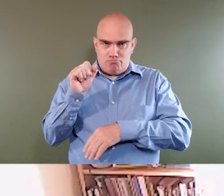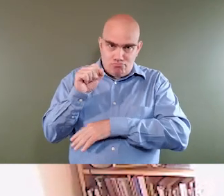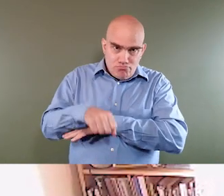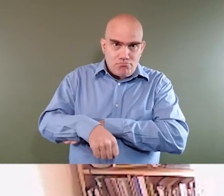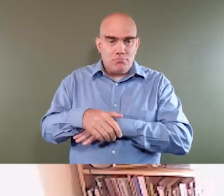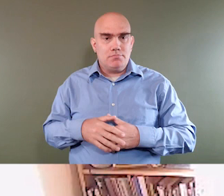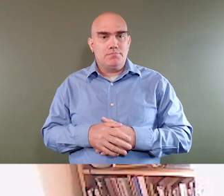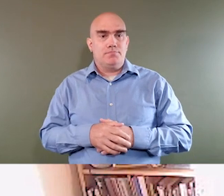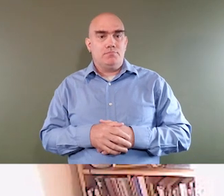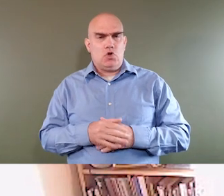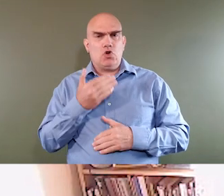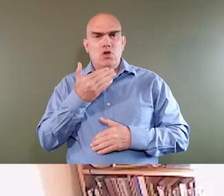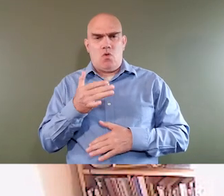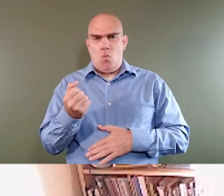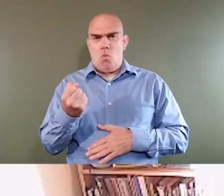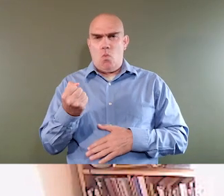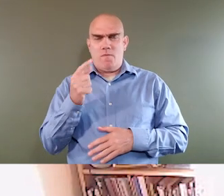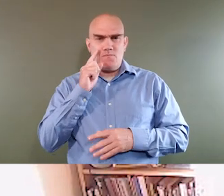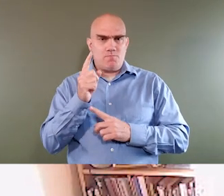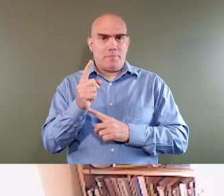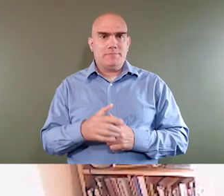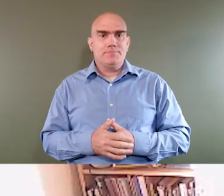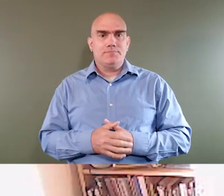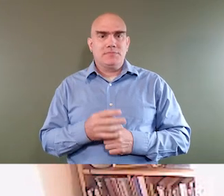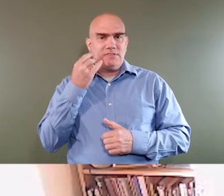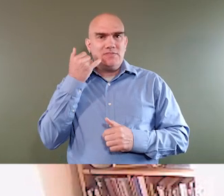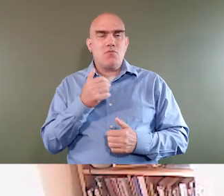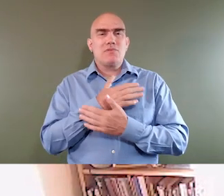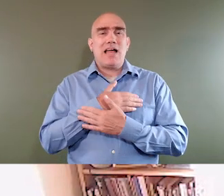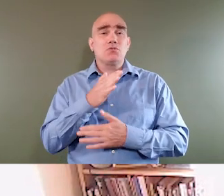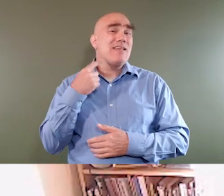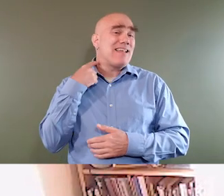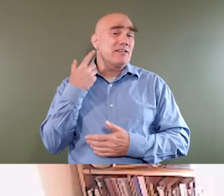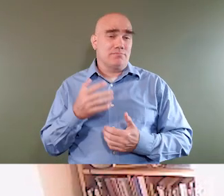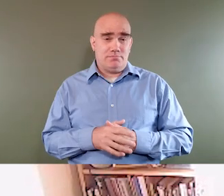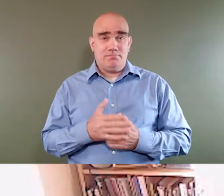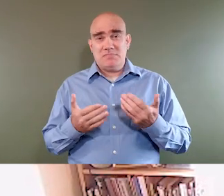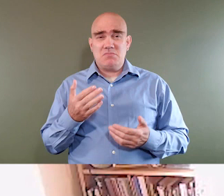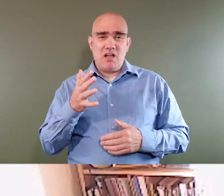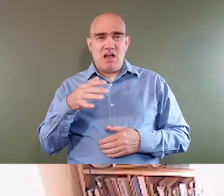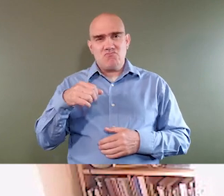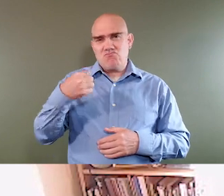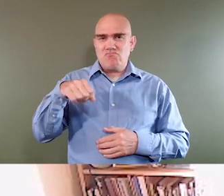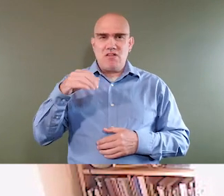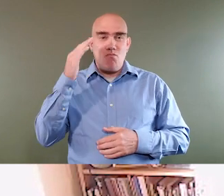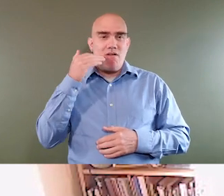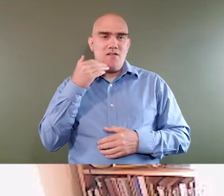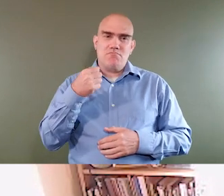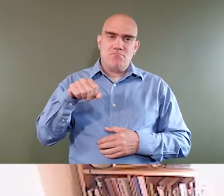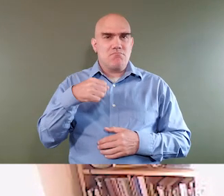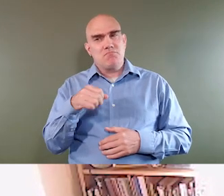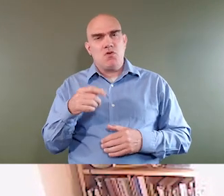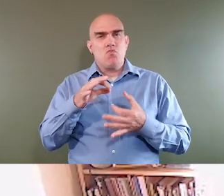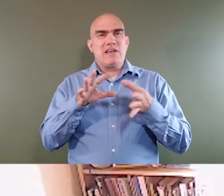Good, and just hold here for a moment. And see if you can relax your neck. Just kind of maybe shake your head, release any